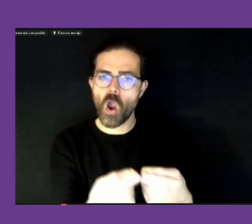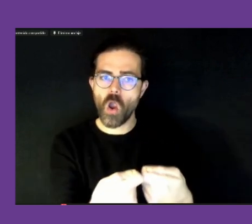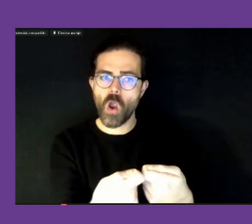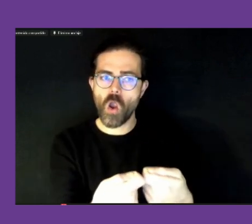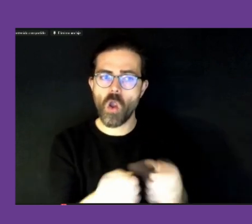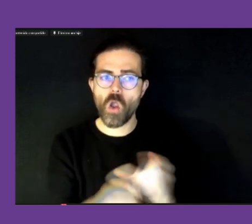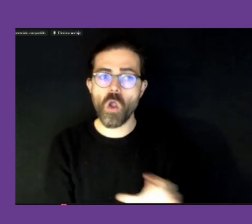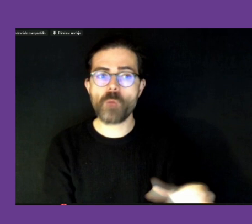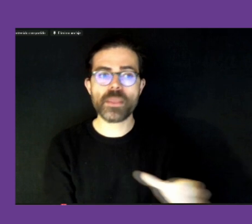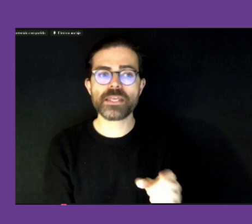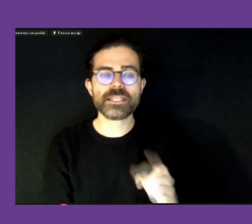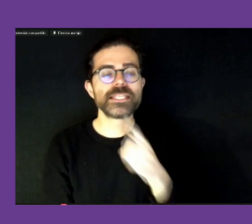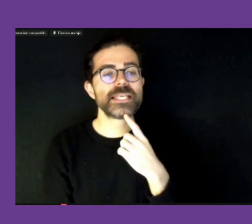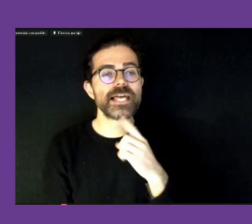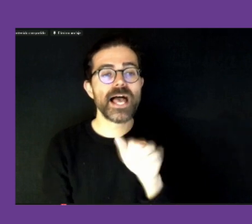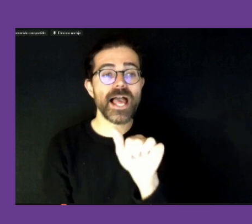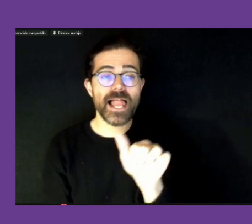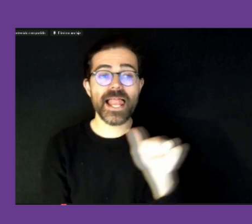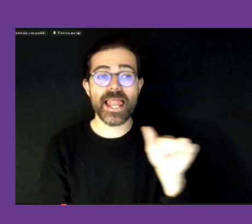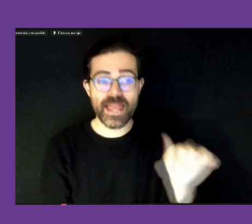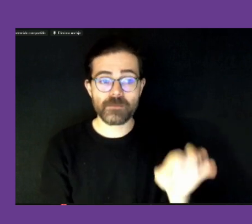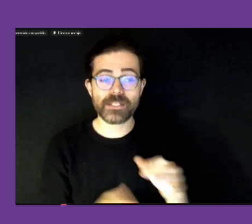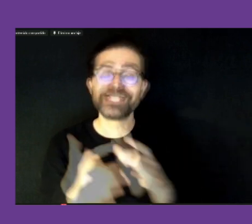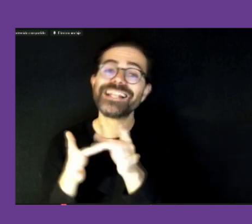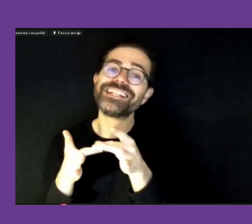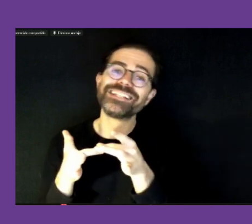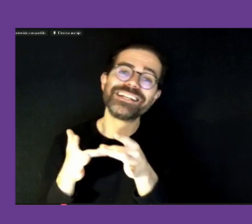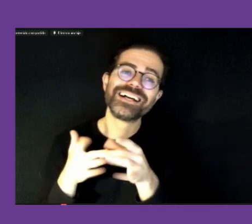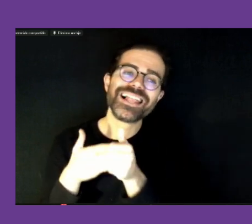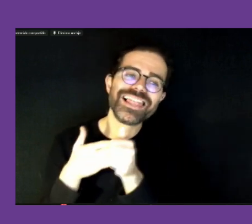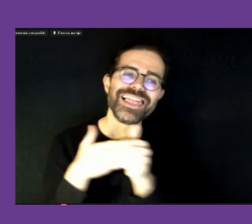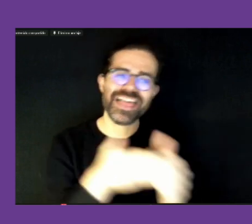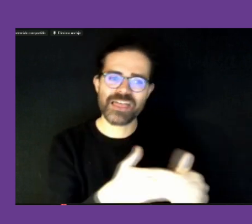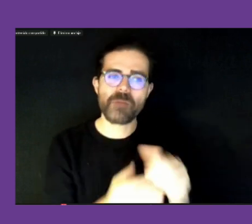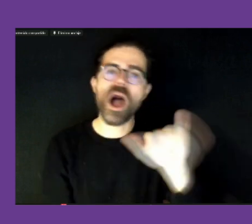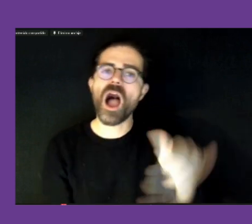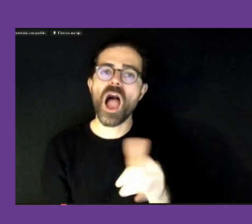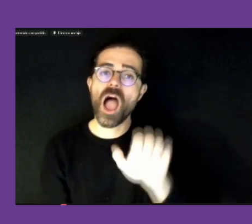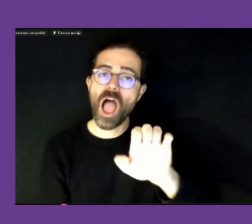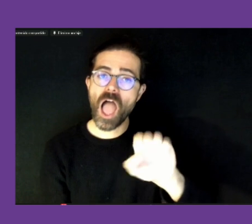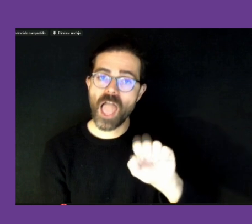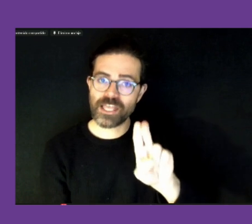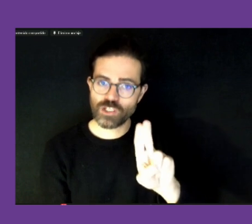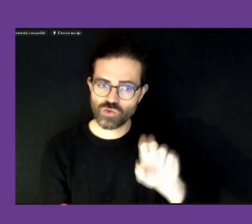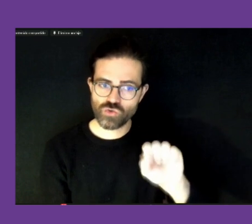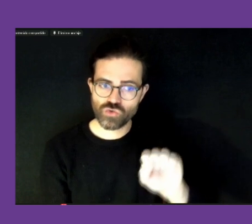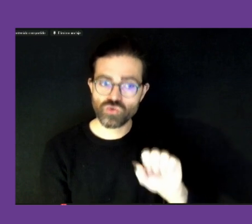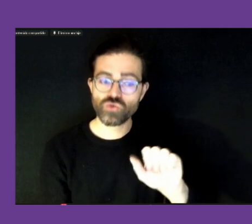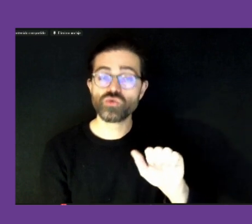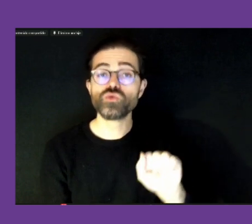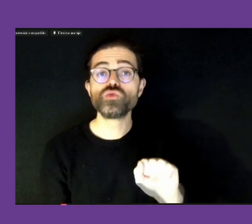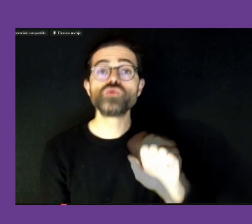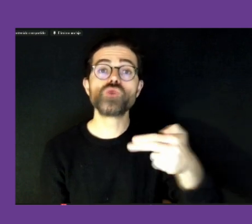Hernández Galán from Fundación 11, who is also the leader of AccessibleEU, and within a working group, and